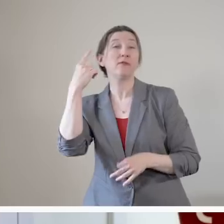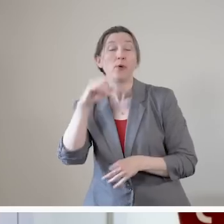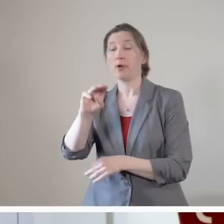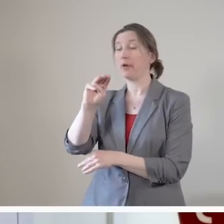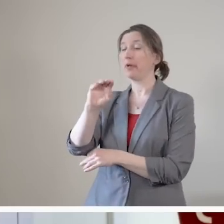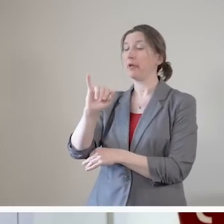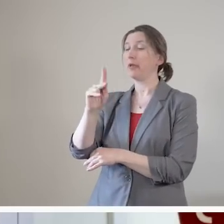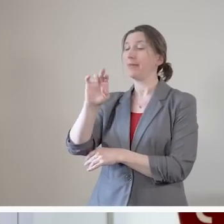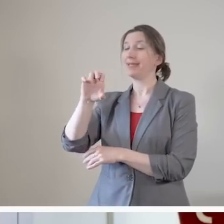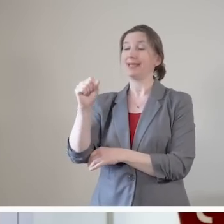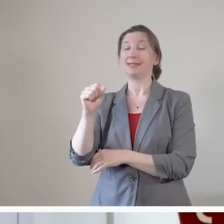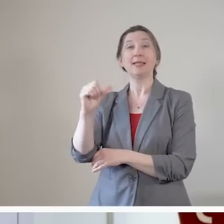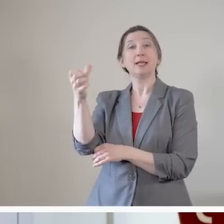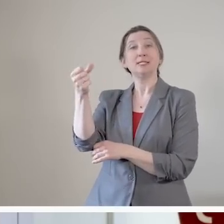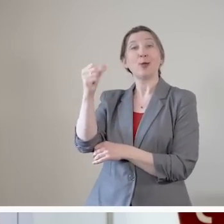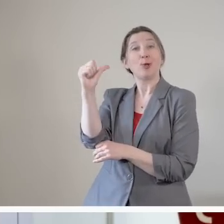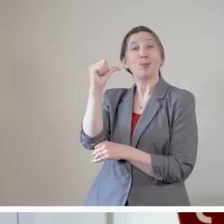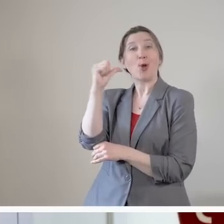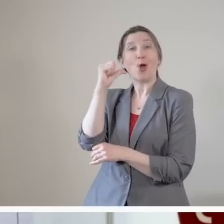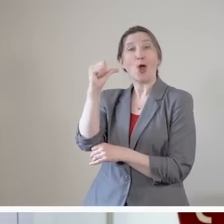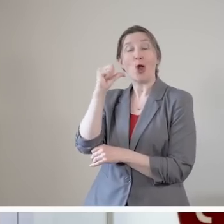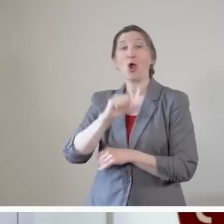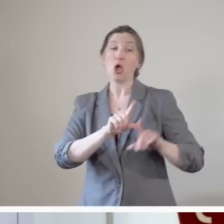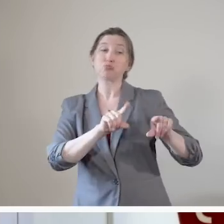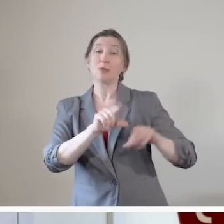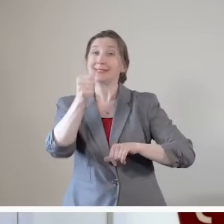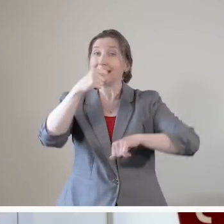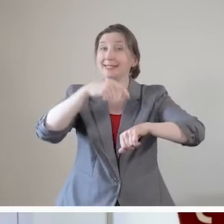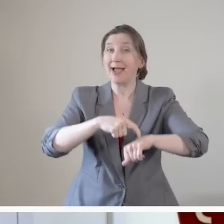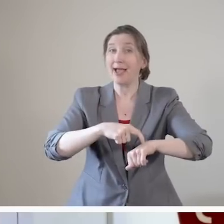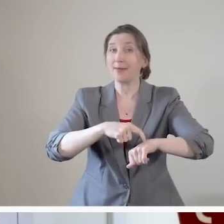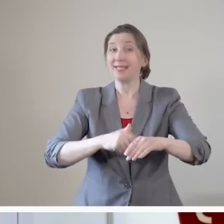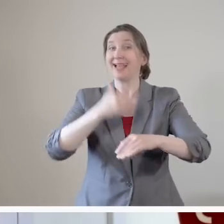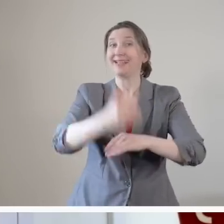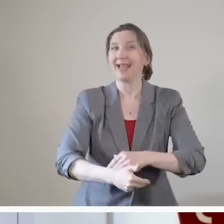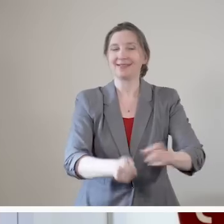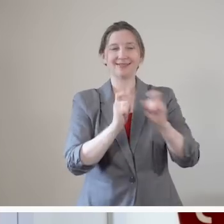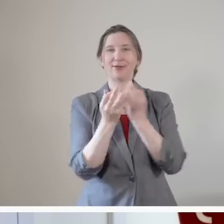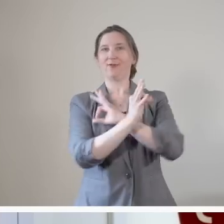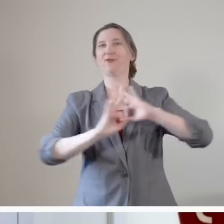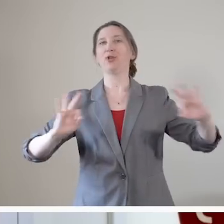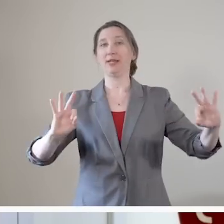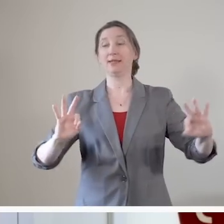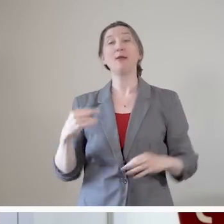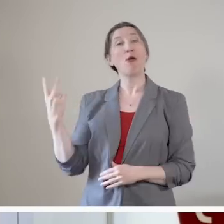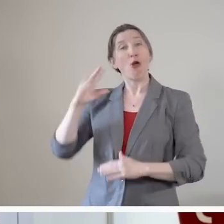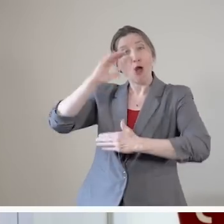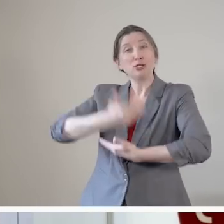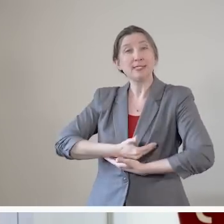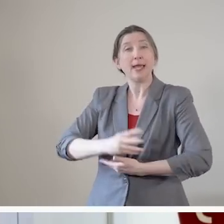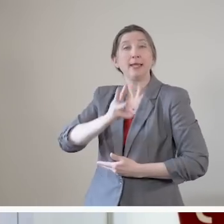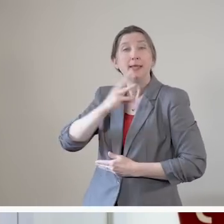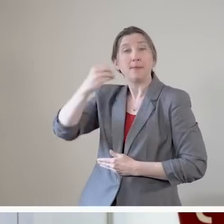every 10 card at Mickey's Dairy Bar. I really do. Our only son was